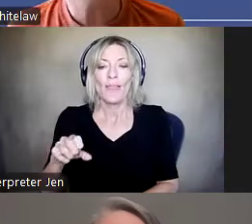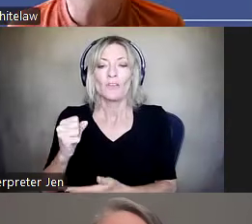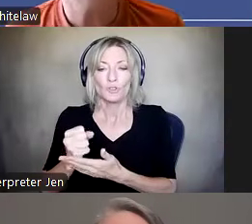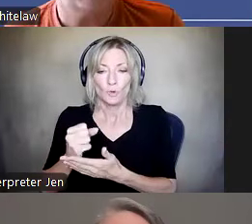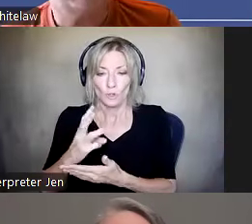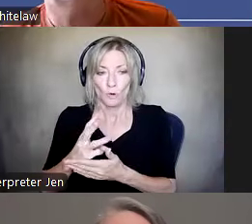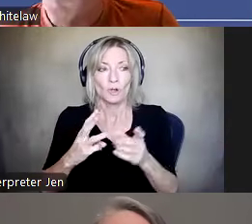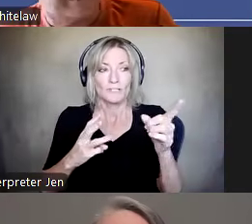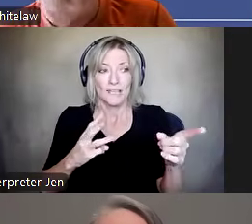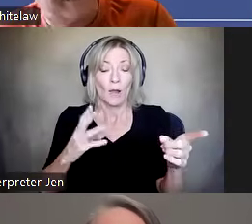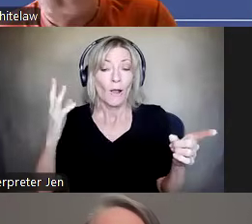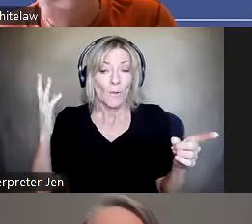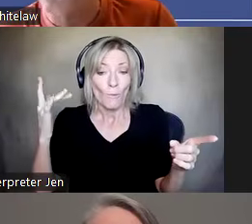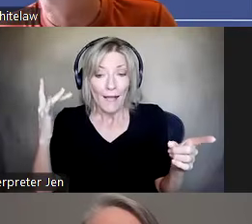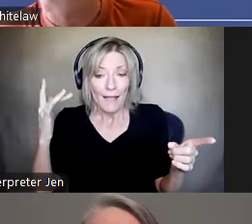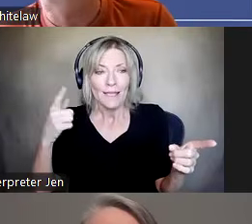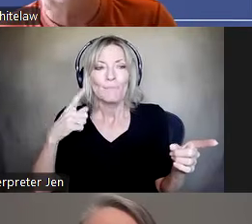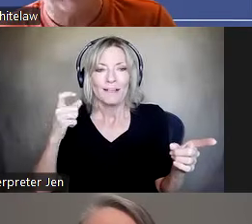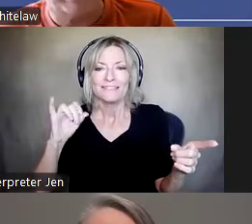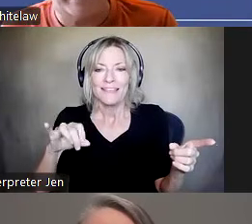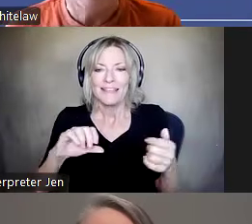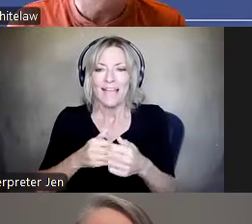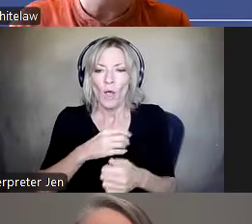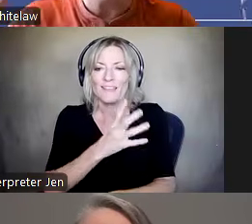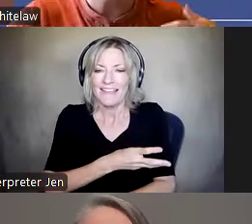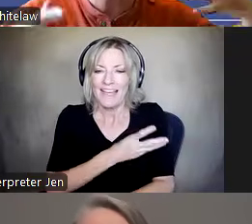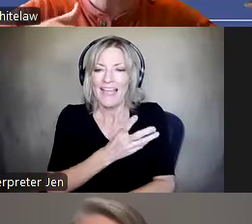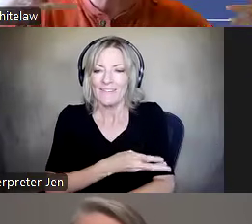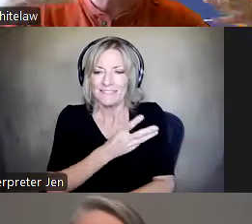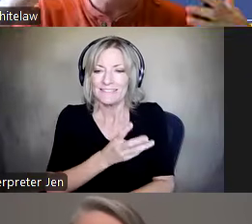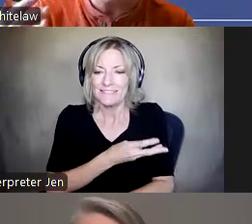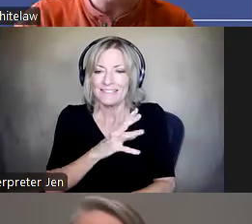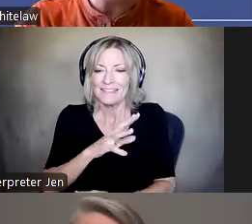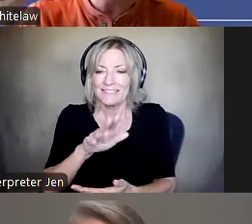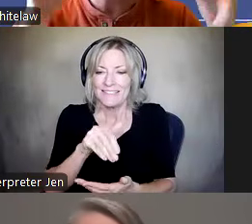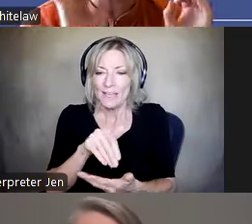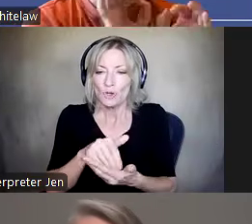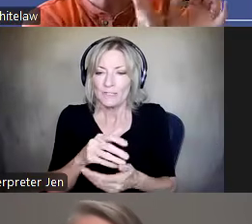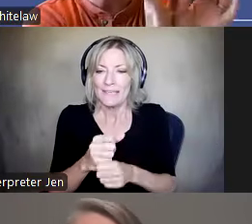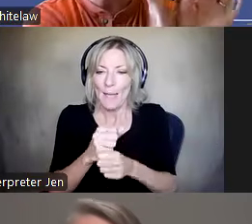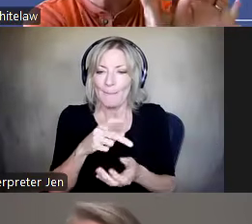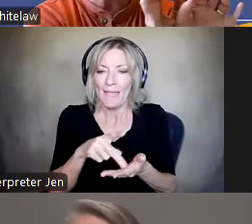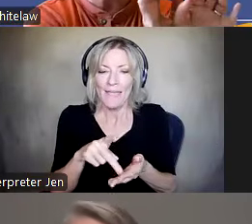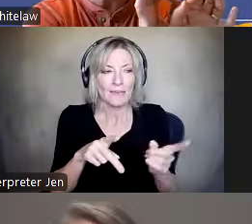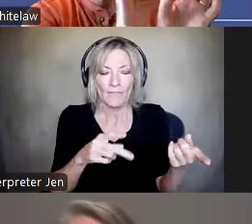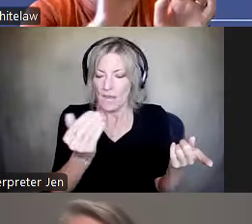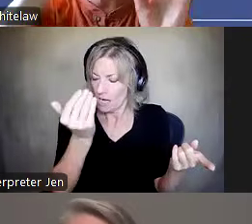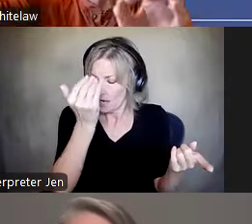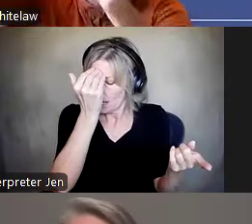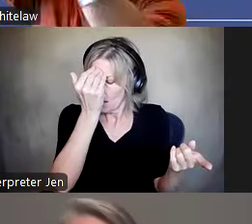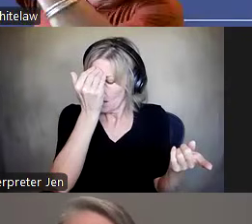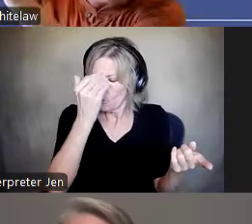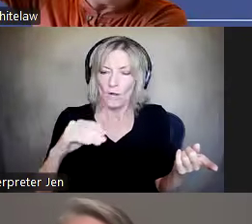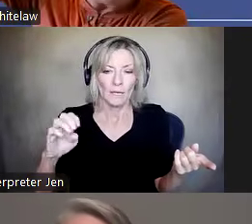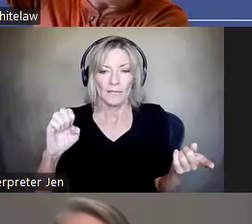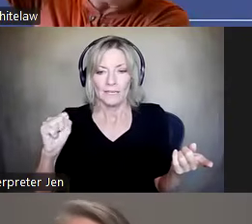they so good at it? Because it's how the dialysis centers get paid, and they live, eat, and breathe Mhm. ESRD Medicare, which is